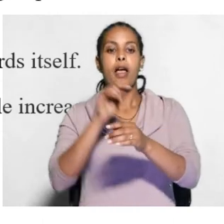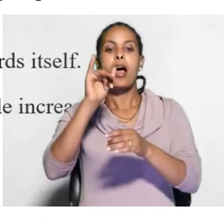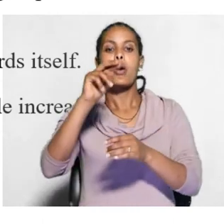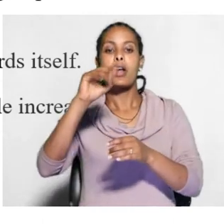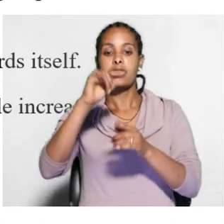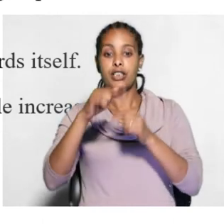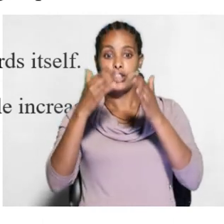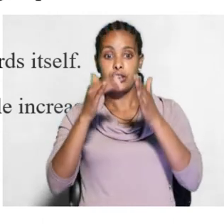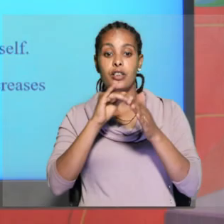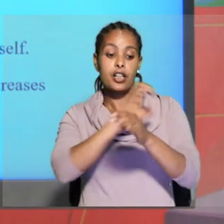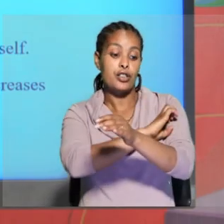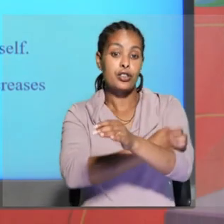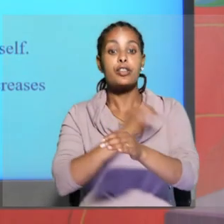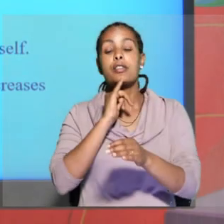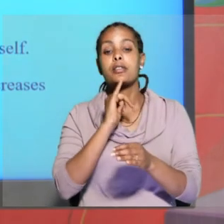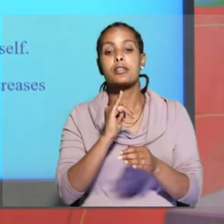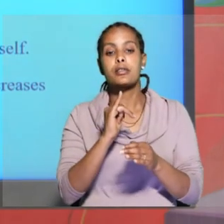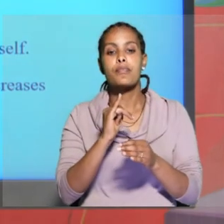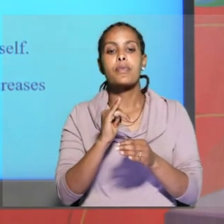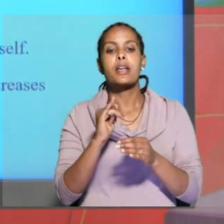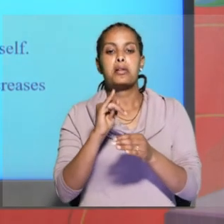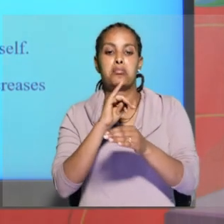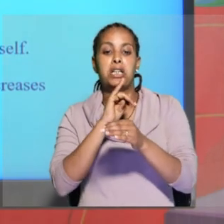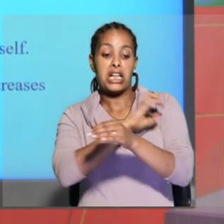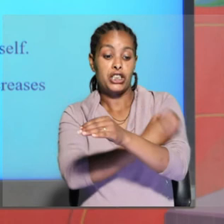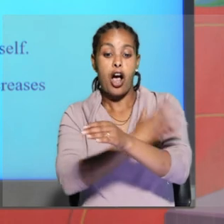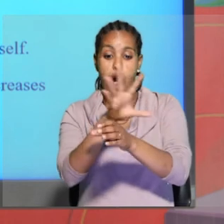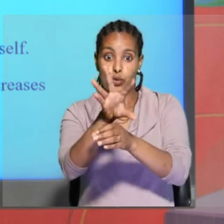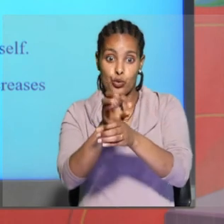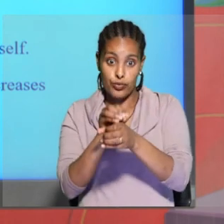Ionization energy is energy absorbed,